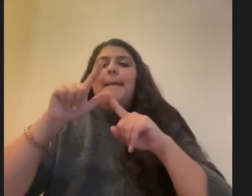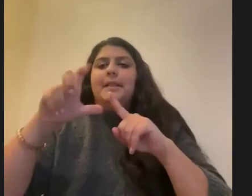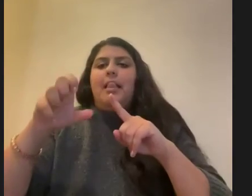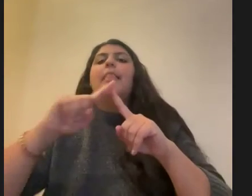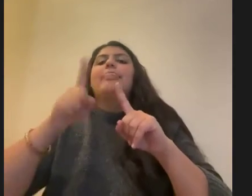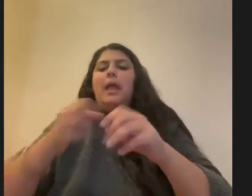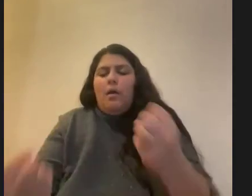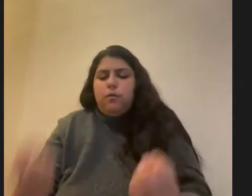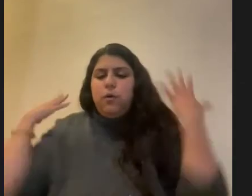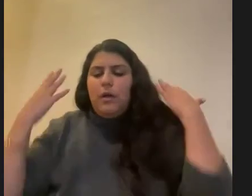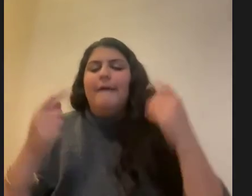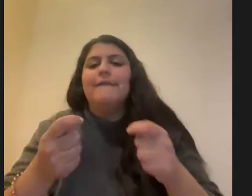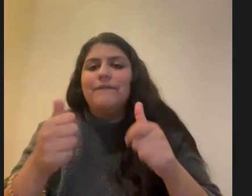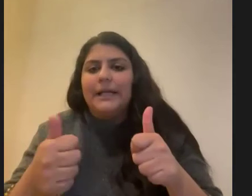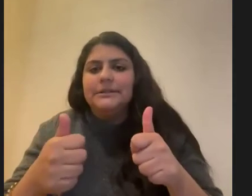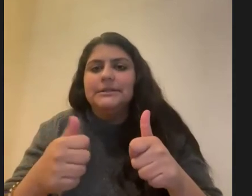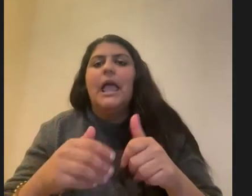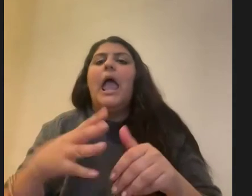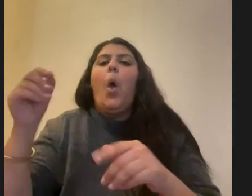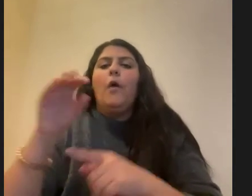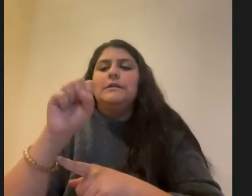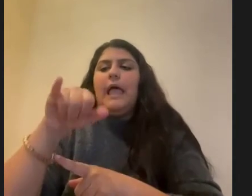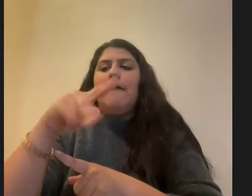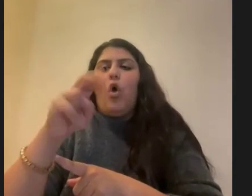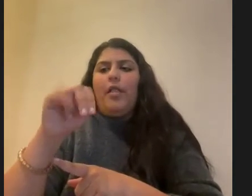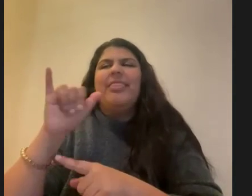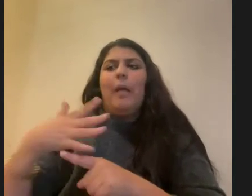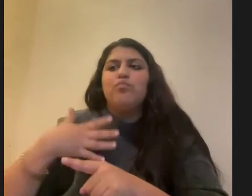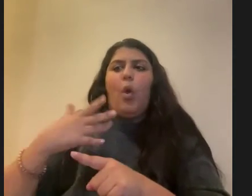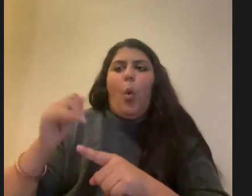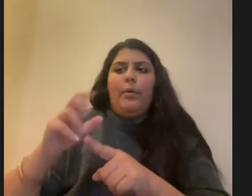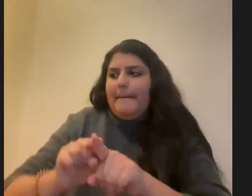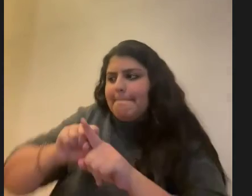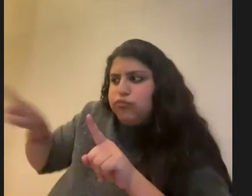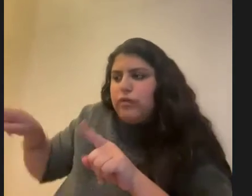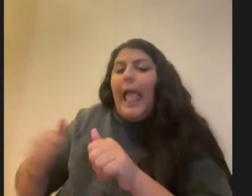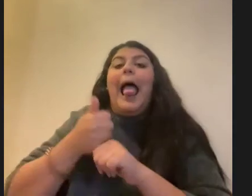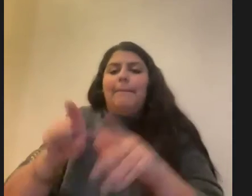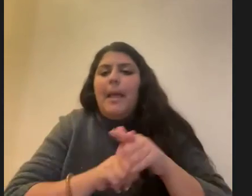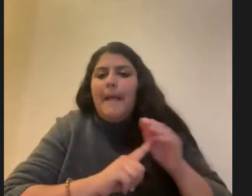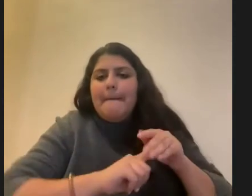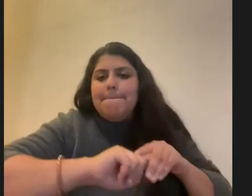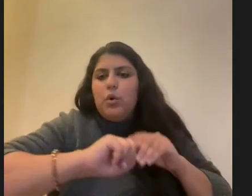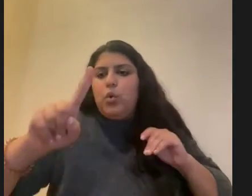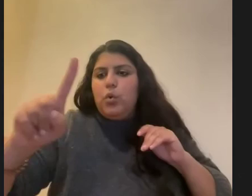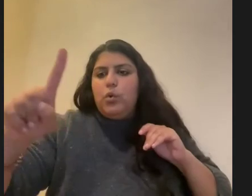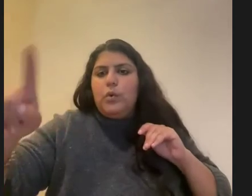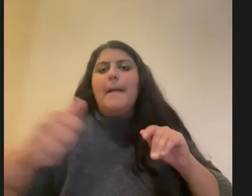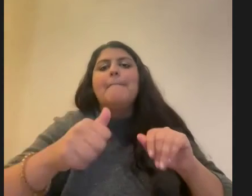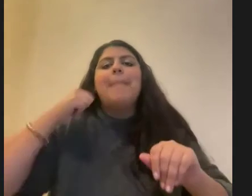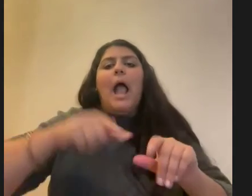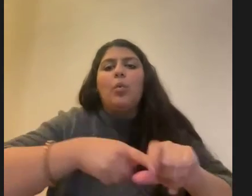it really fast out of their siphon, which is what they breathe out of. And that's going to propel them backwards and jet away really